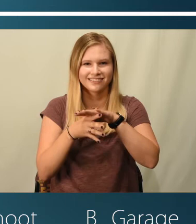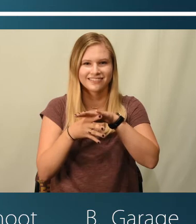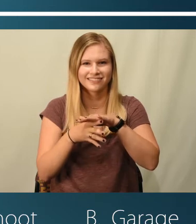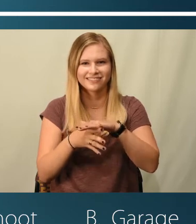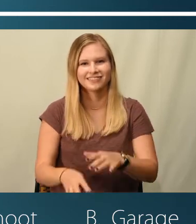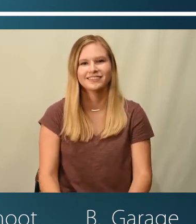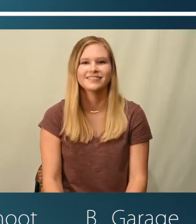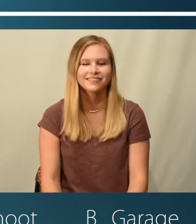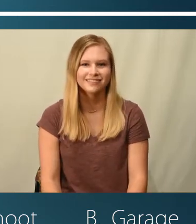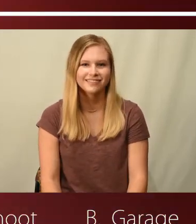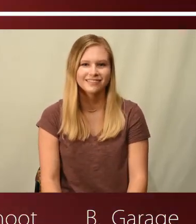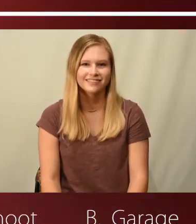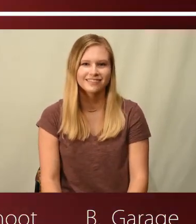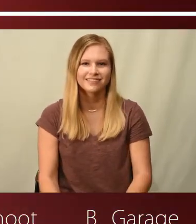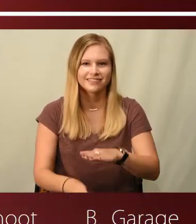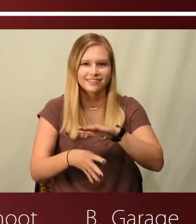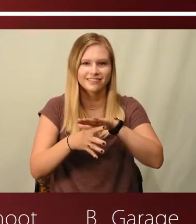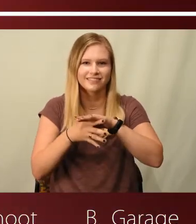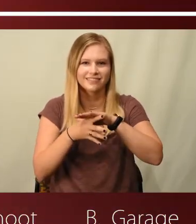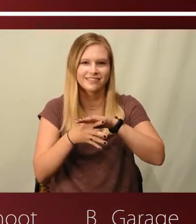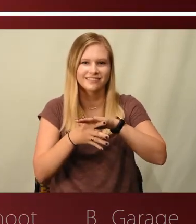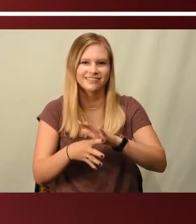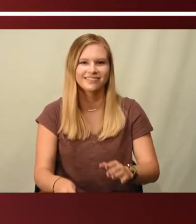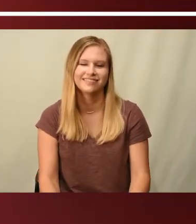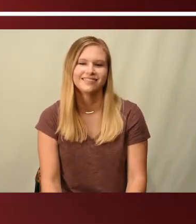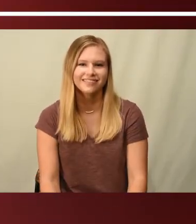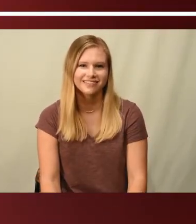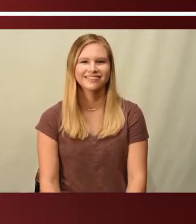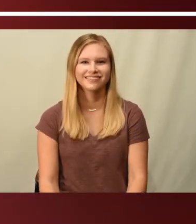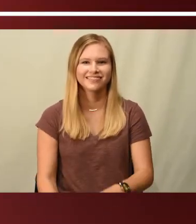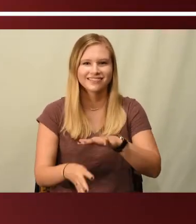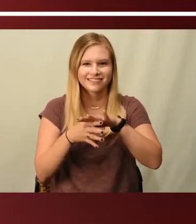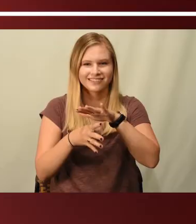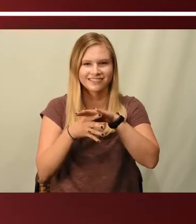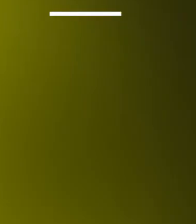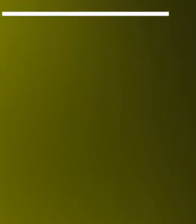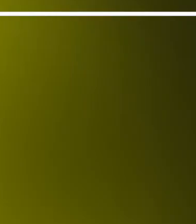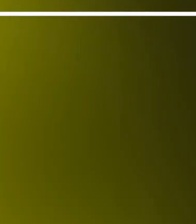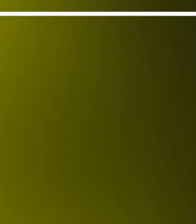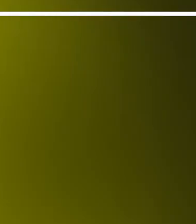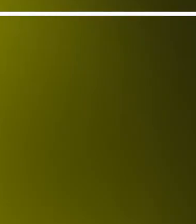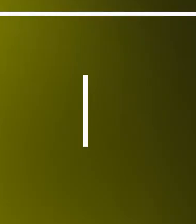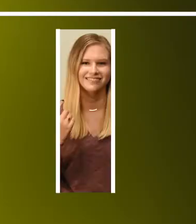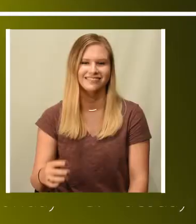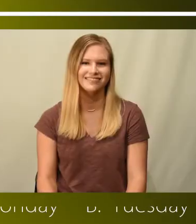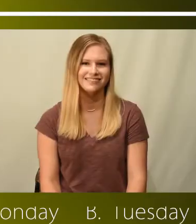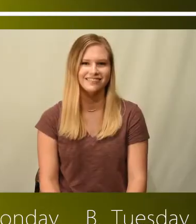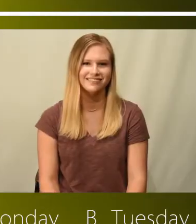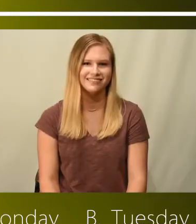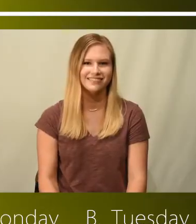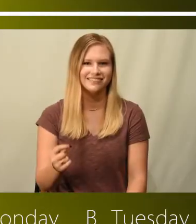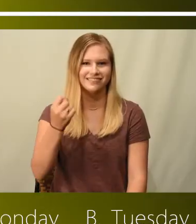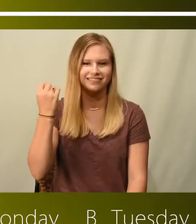A garage, maybe? And that's an easy one. Shoot. It was soccer. Okay. Well, I just learned how to put the days of the week